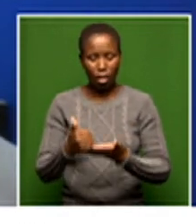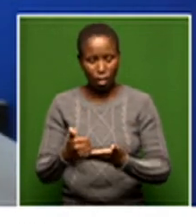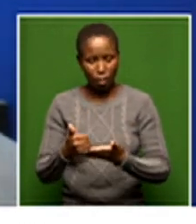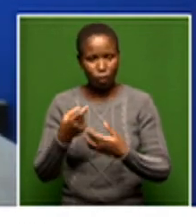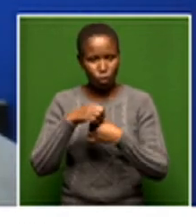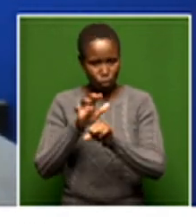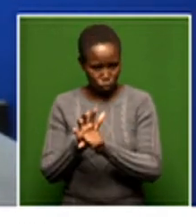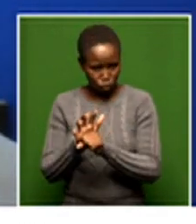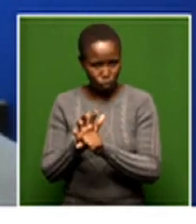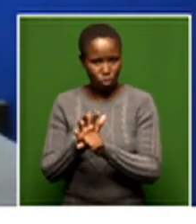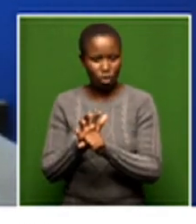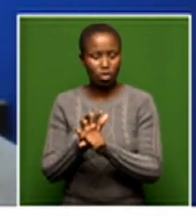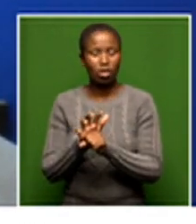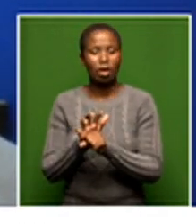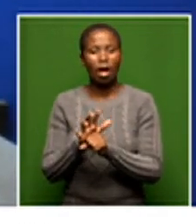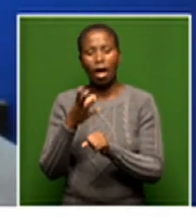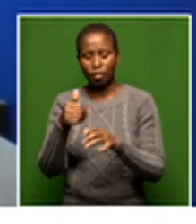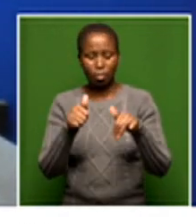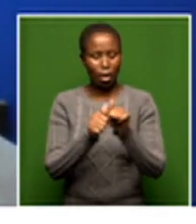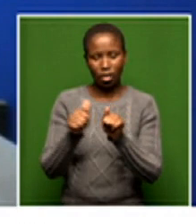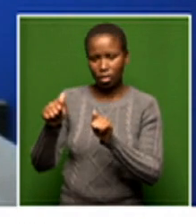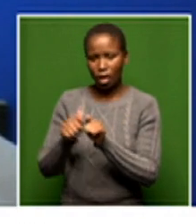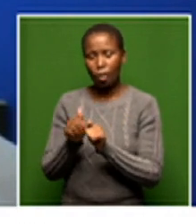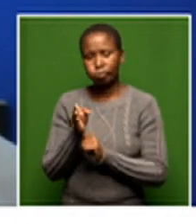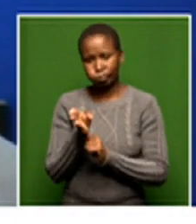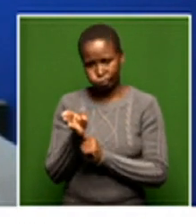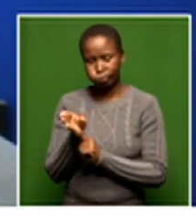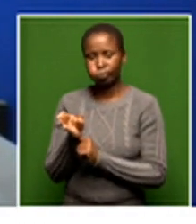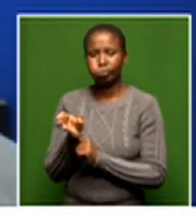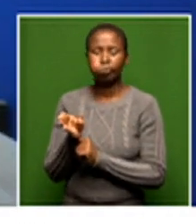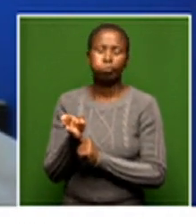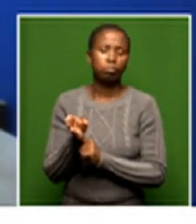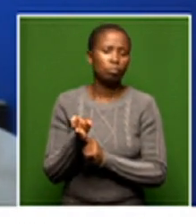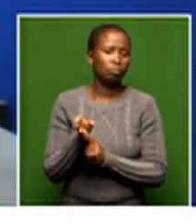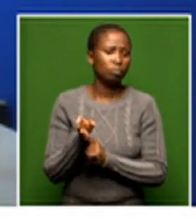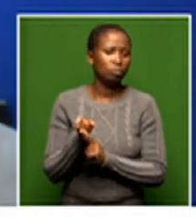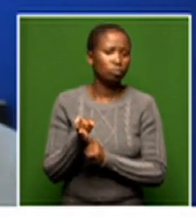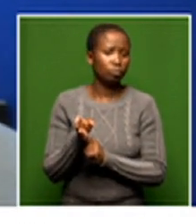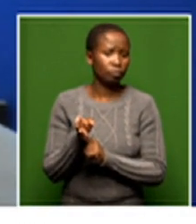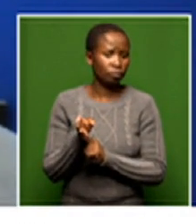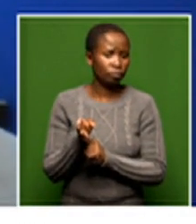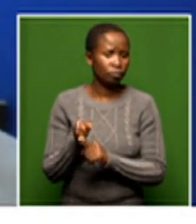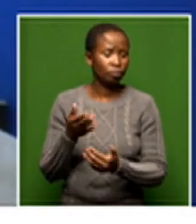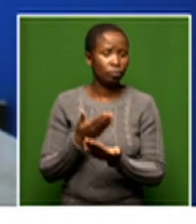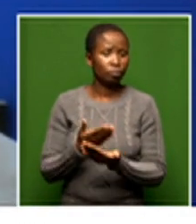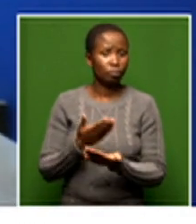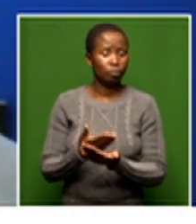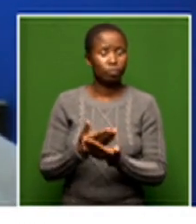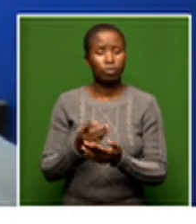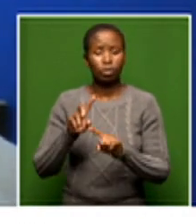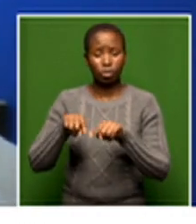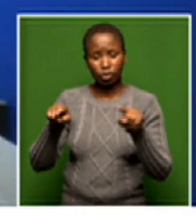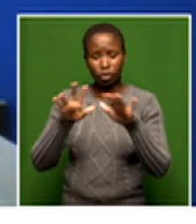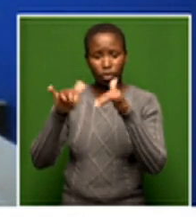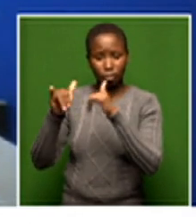up by a consortium of partners, including Resolve to Save Lives, the WHO, the London School of Tropical Medicine, Ipsos,